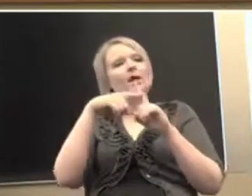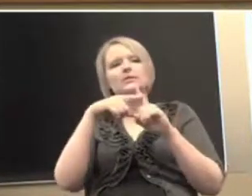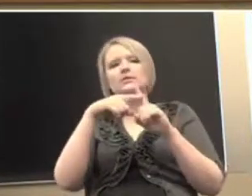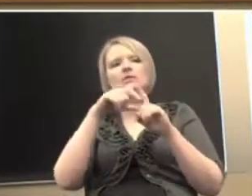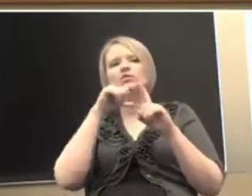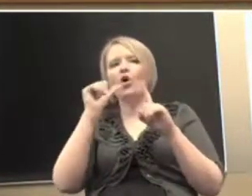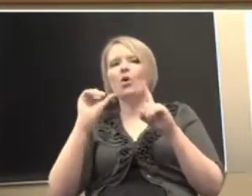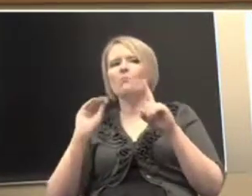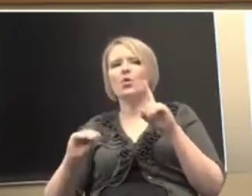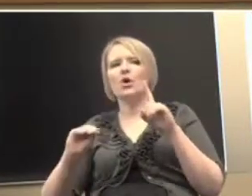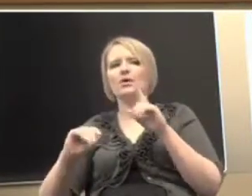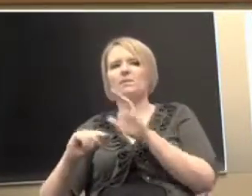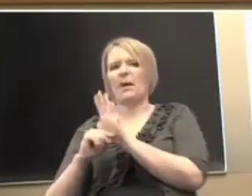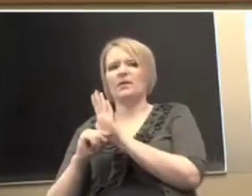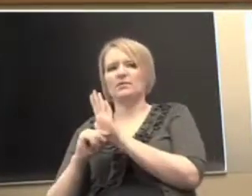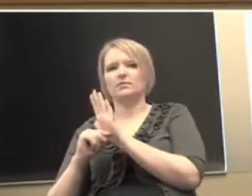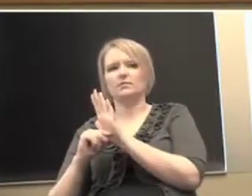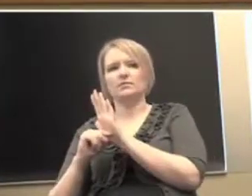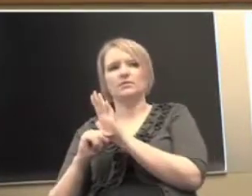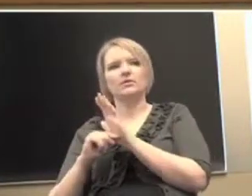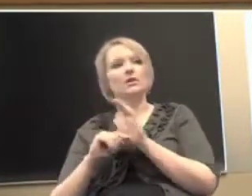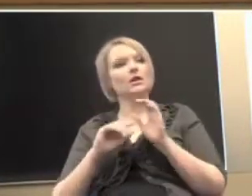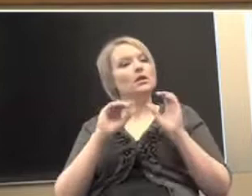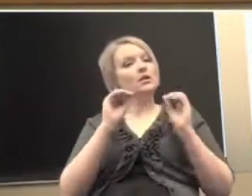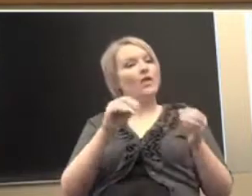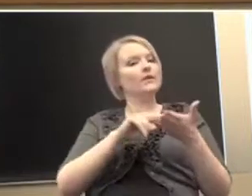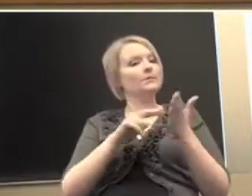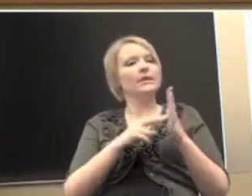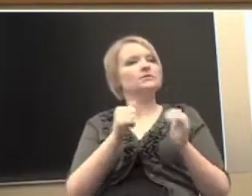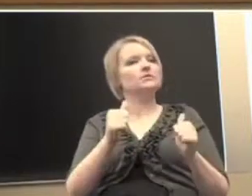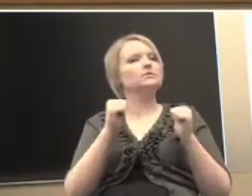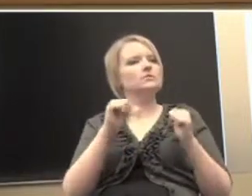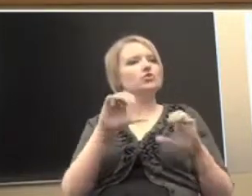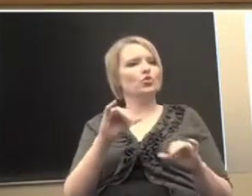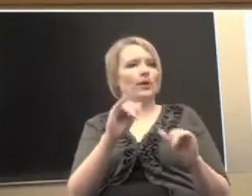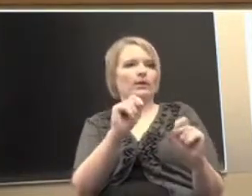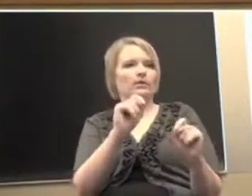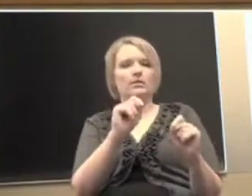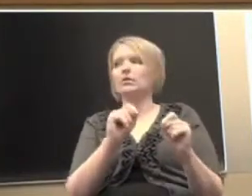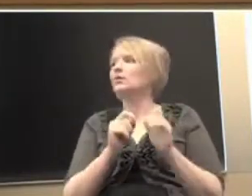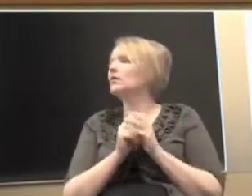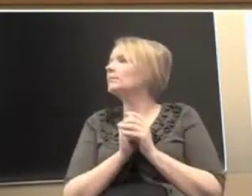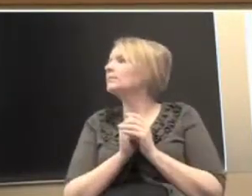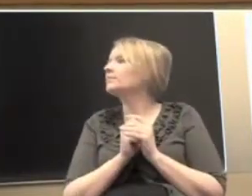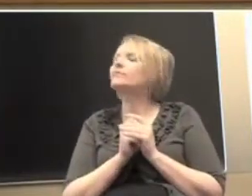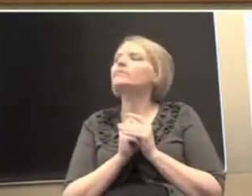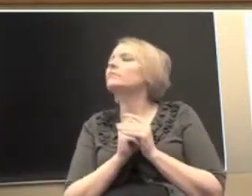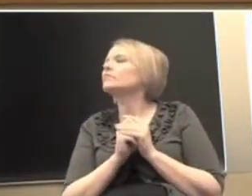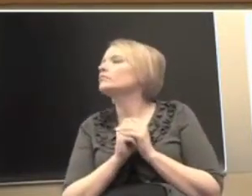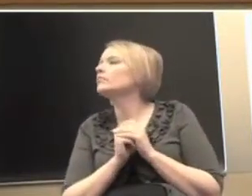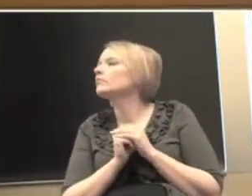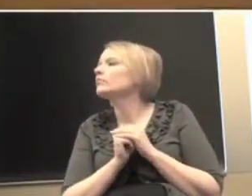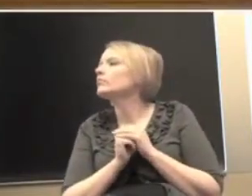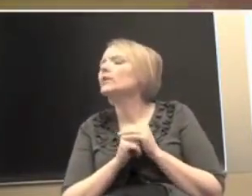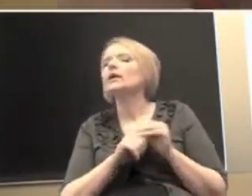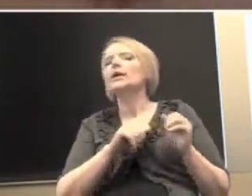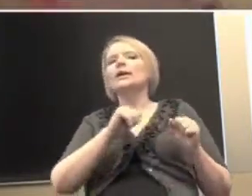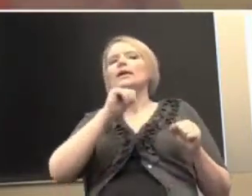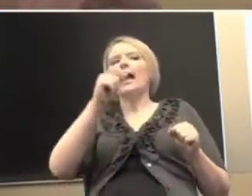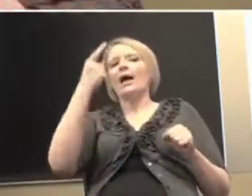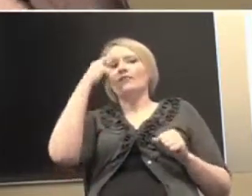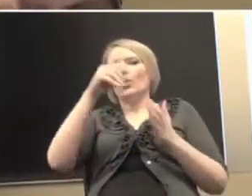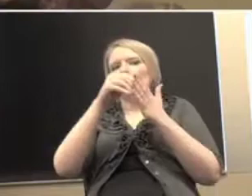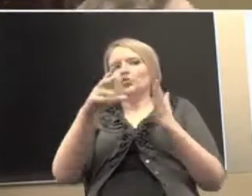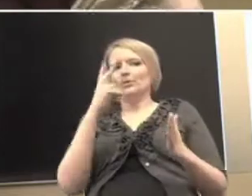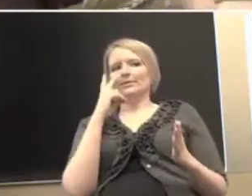minus. Nothing means they didn't do it. All right? We weren't, it wasn't going to be in front of them. Okay. That was for our data.